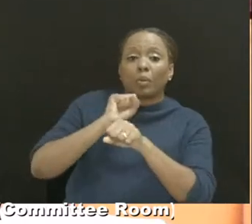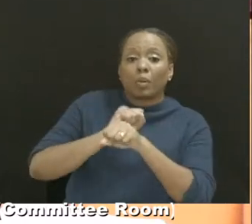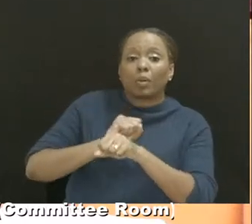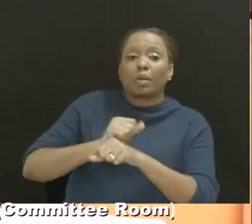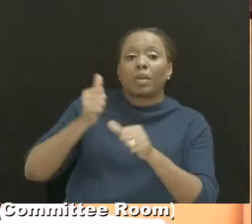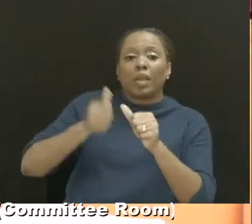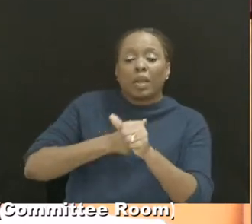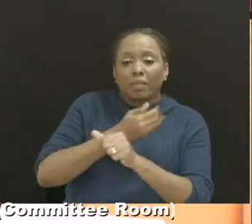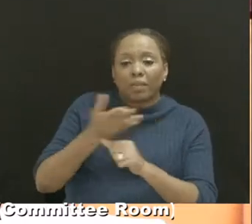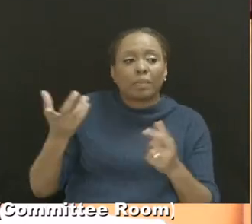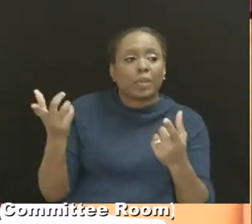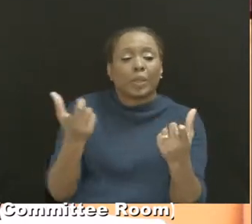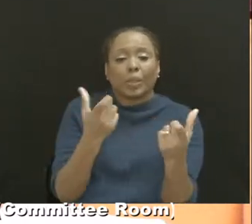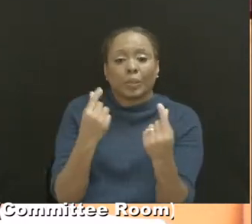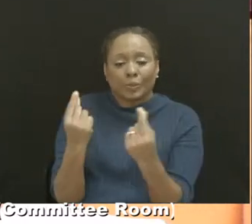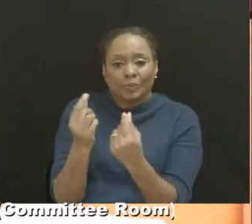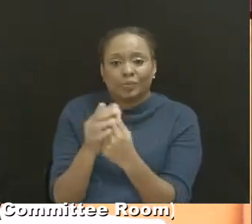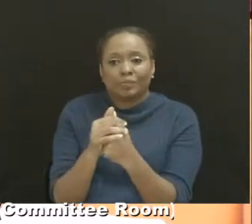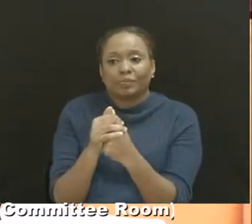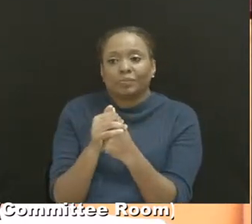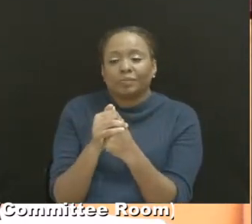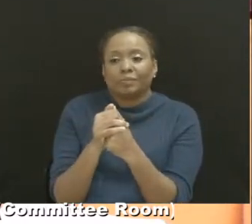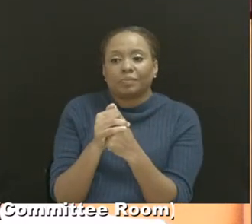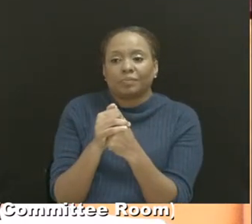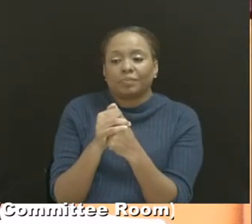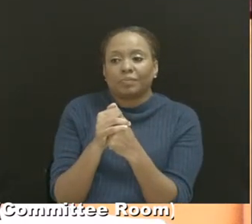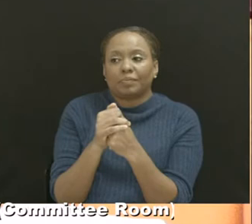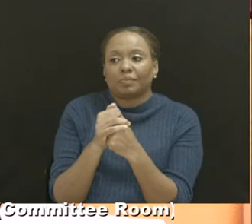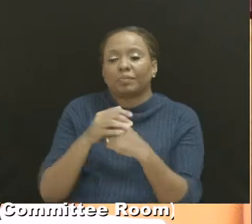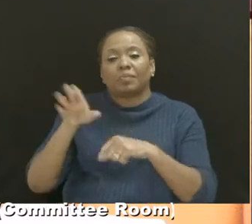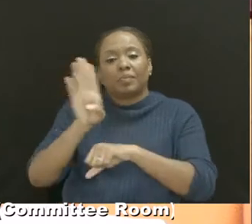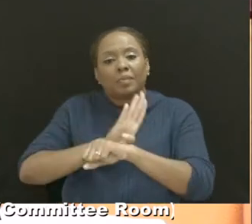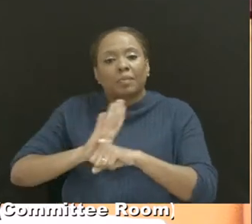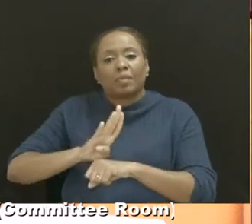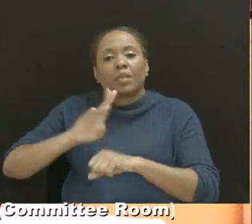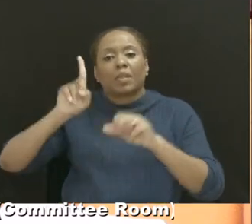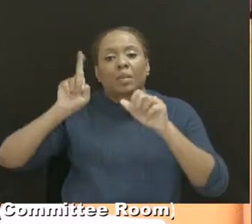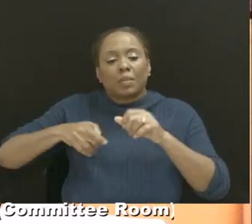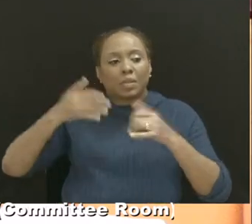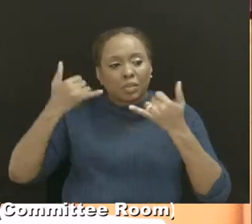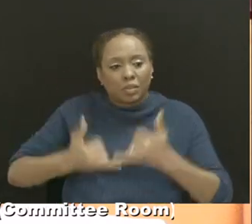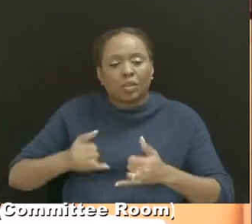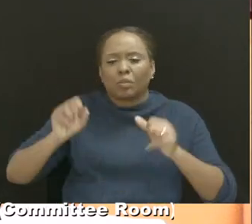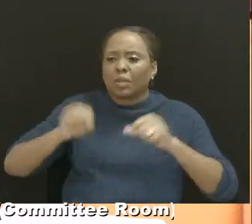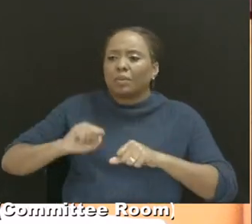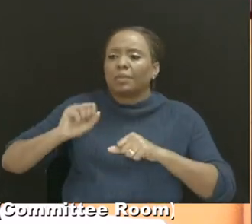Barbados. Barbados now must be able to punch above its international weight